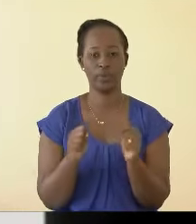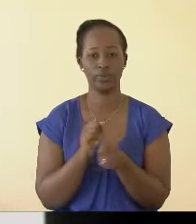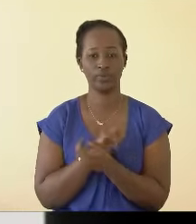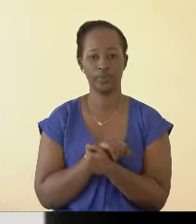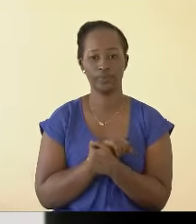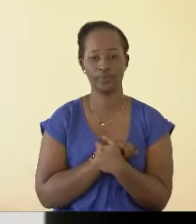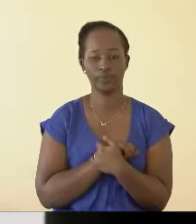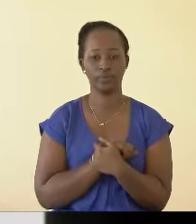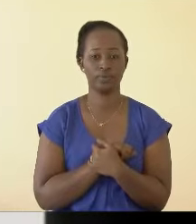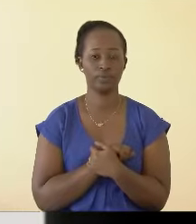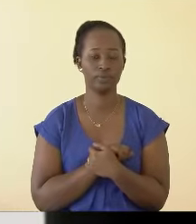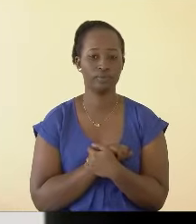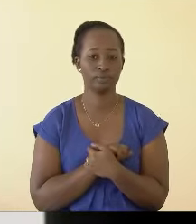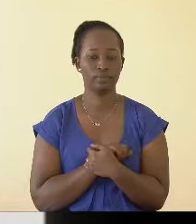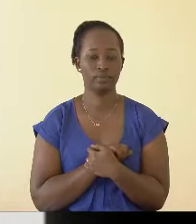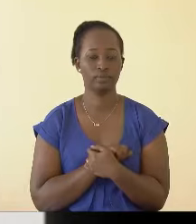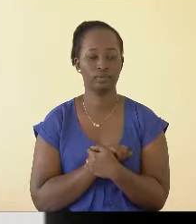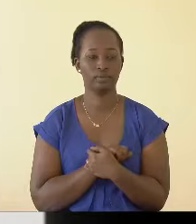of motor vehicle.